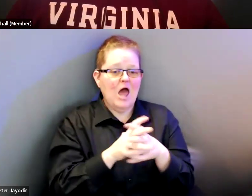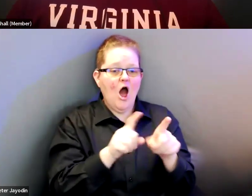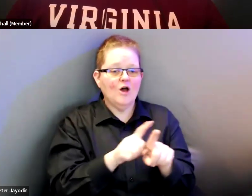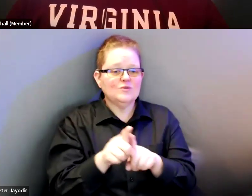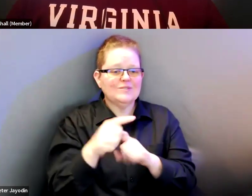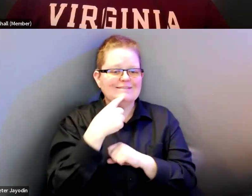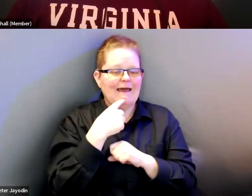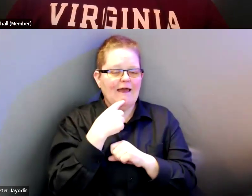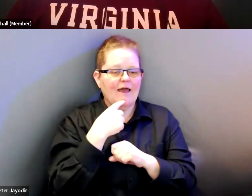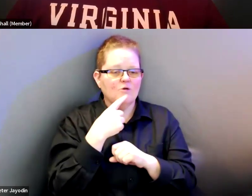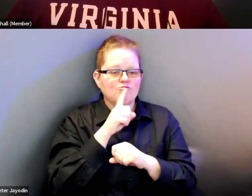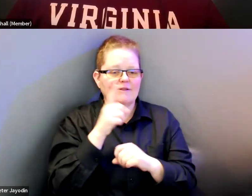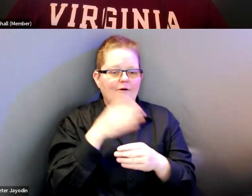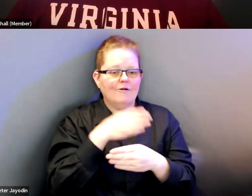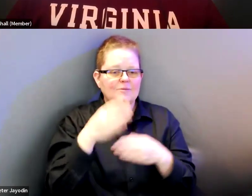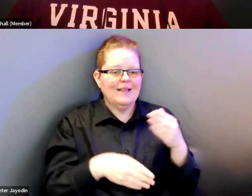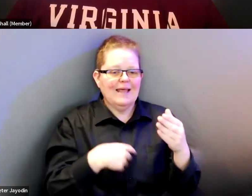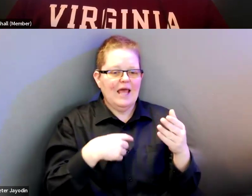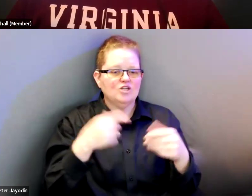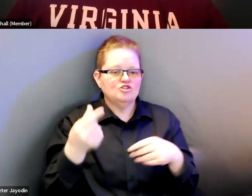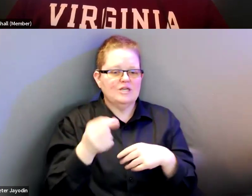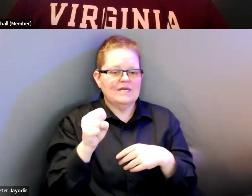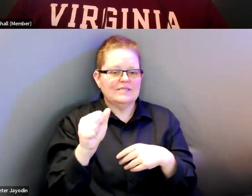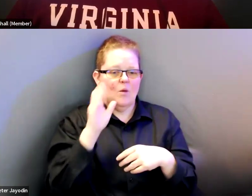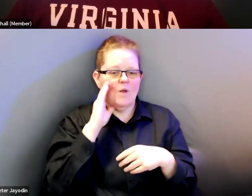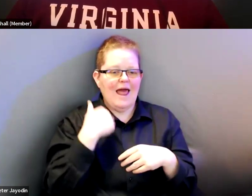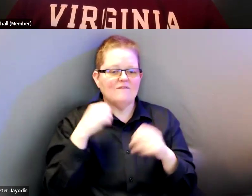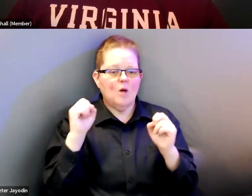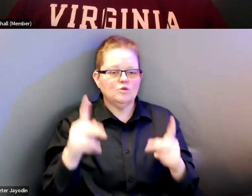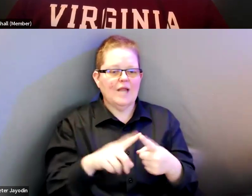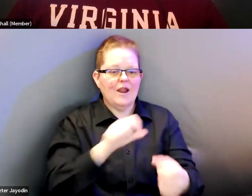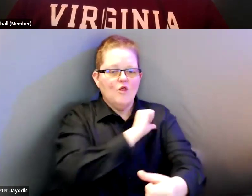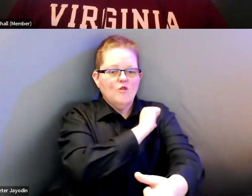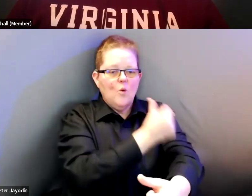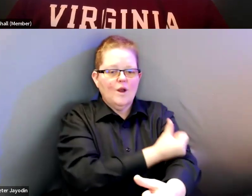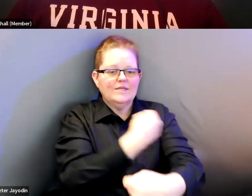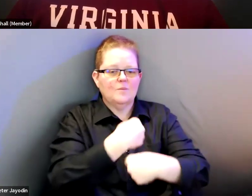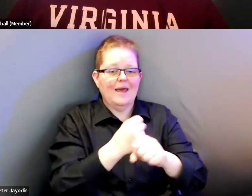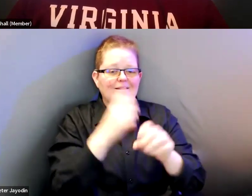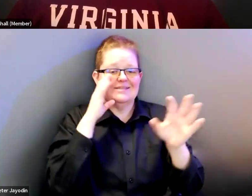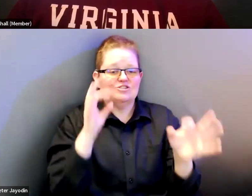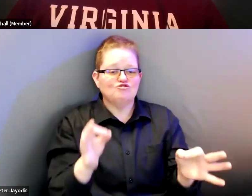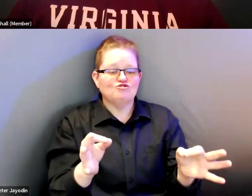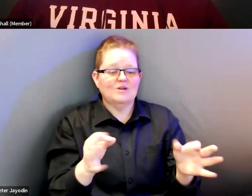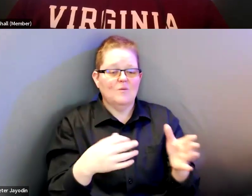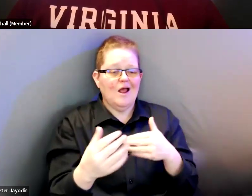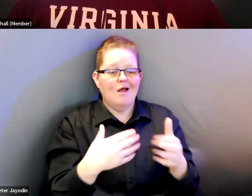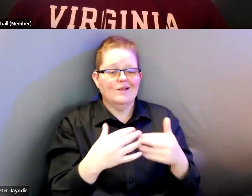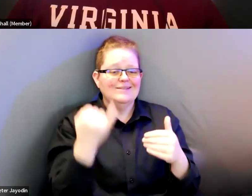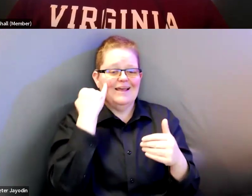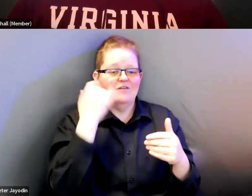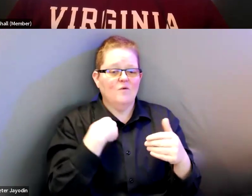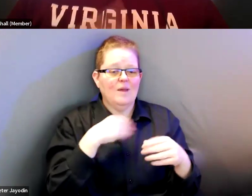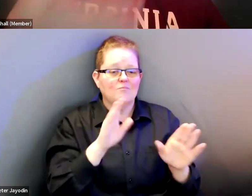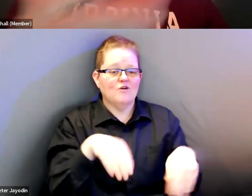ultimately GSA is going to have the opportunity and the authority to make that decision, right? And regardless of whether or not we provide a formal